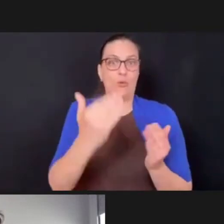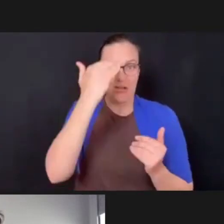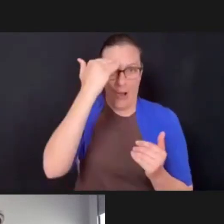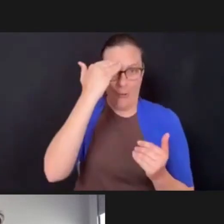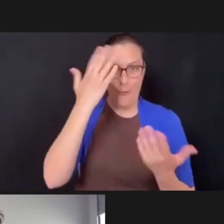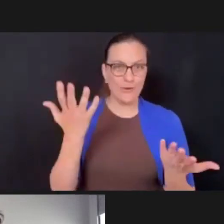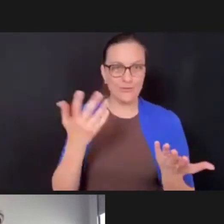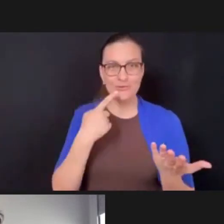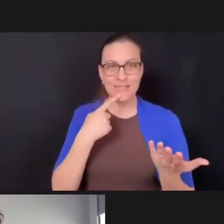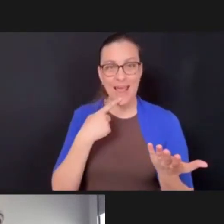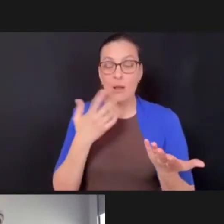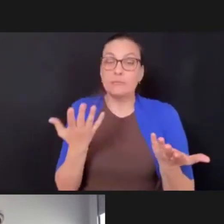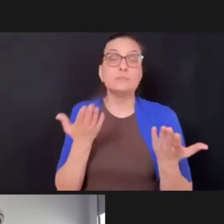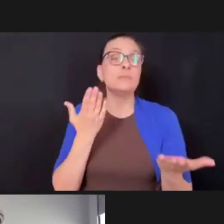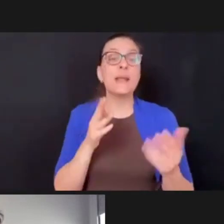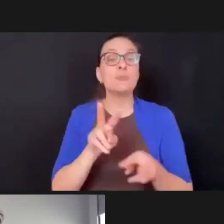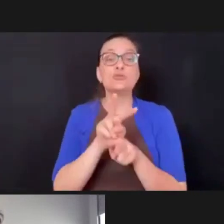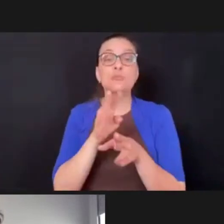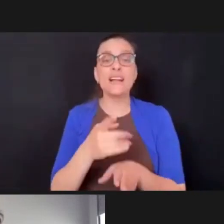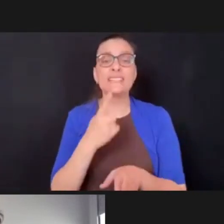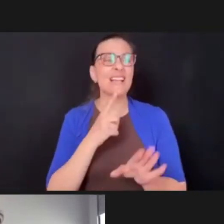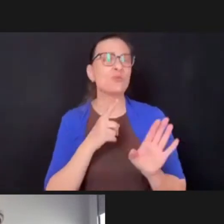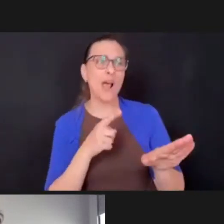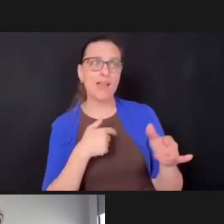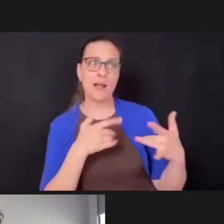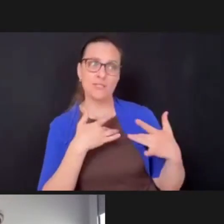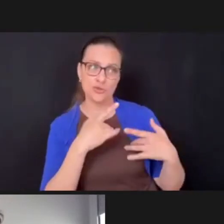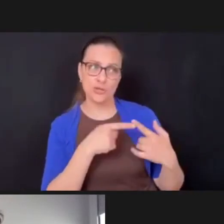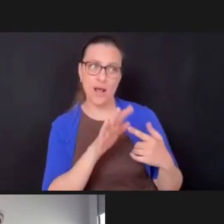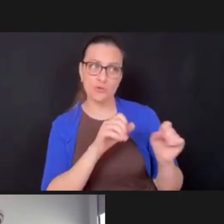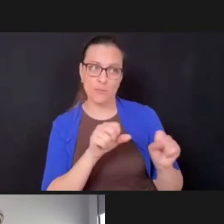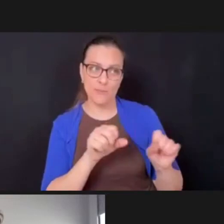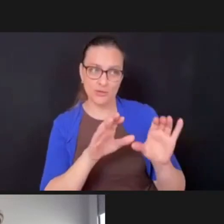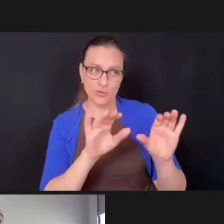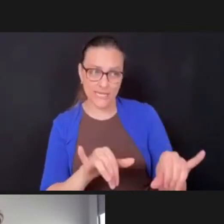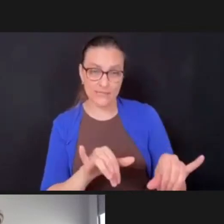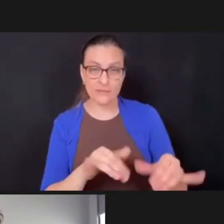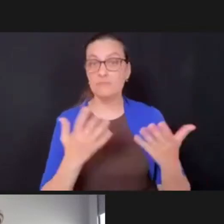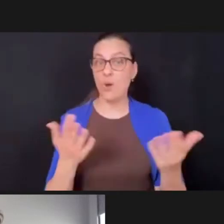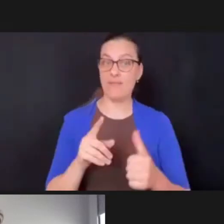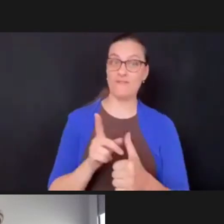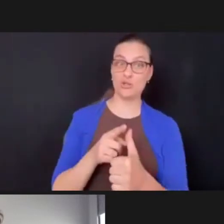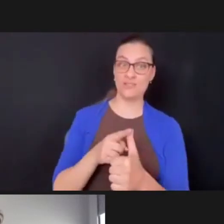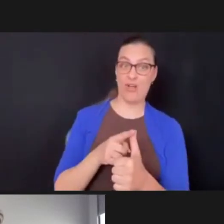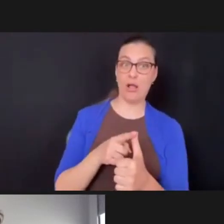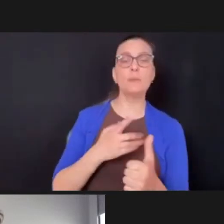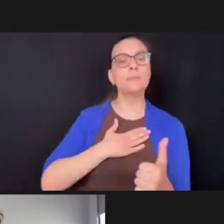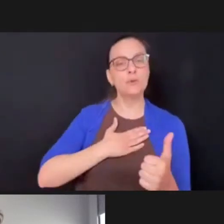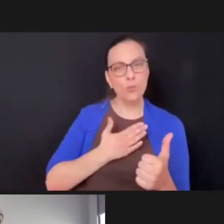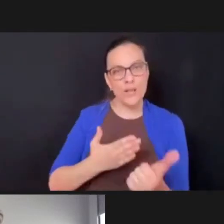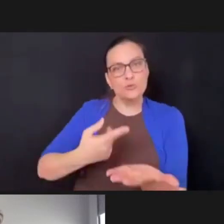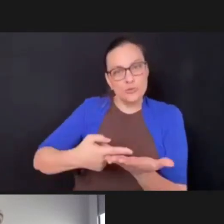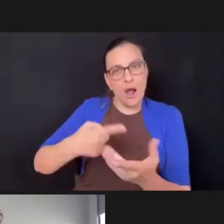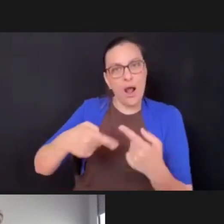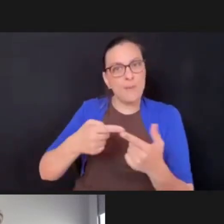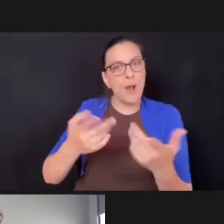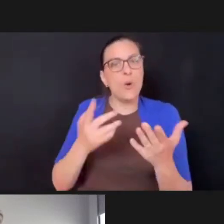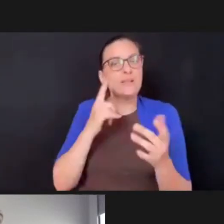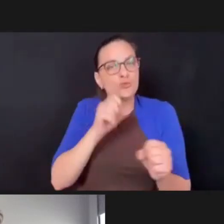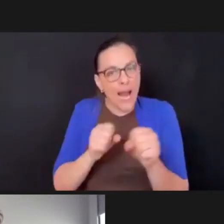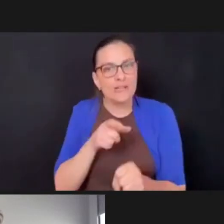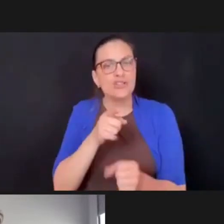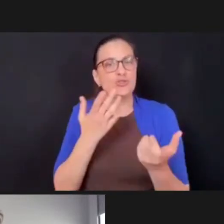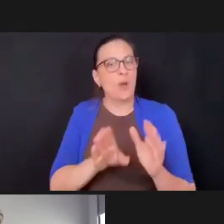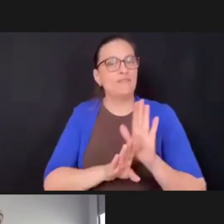supervisor says, well, I'm concerned about your ability to do this. So first of all, being willing to talk about the strategies you've developed to where that's